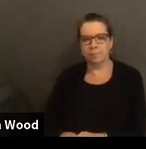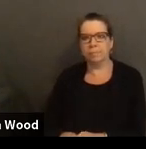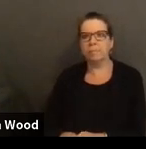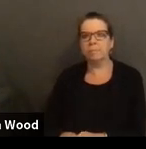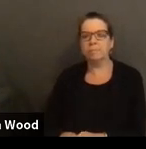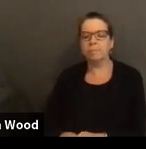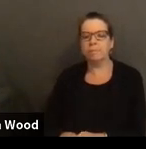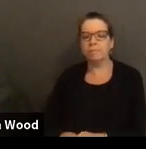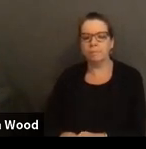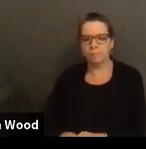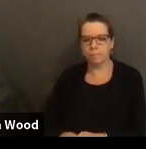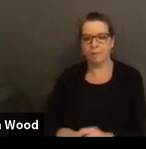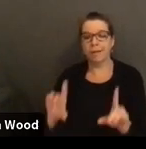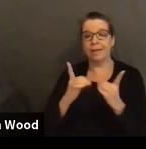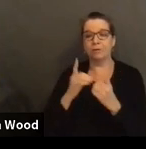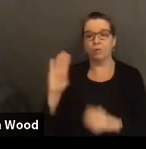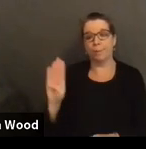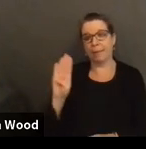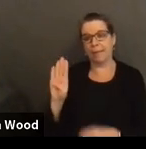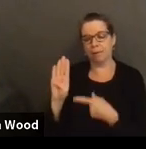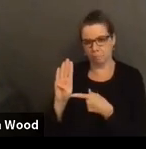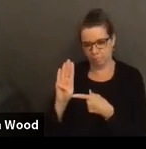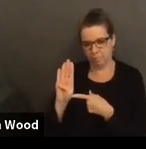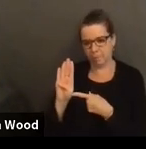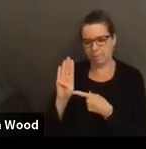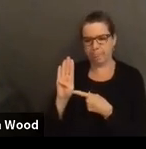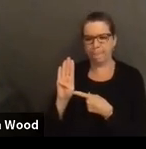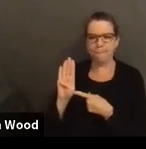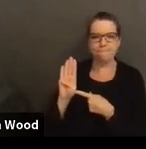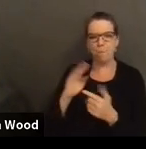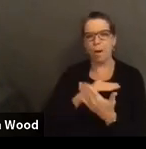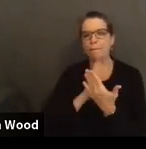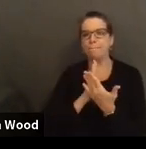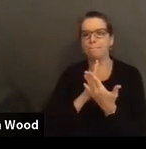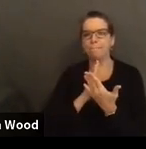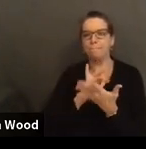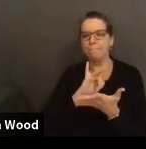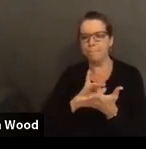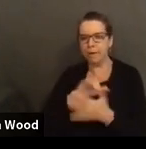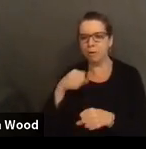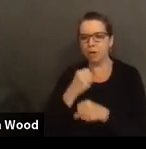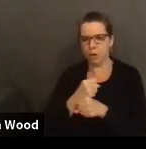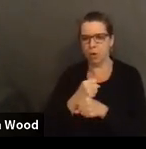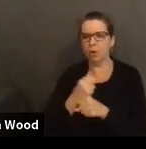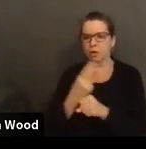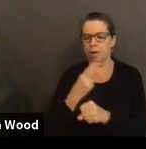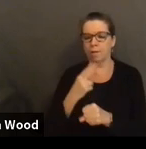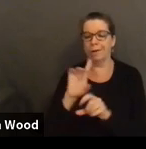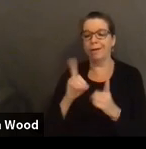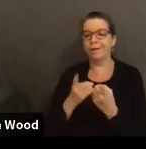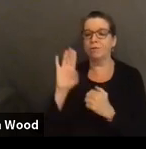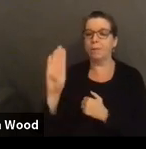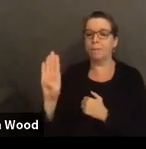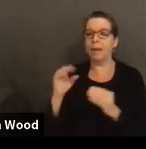For District B, they're looking more at this mid-year adoption, and District B wants to take a little more time